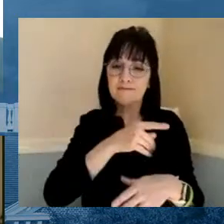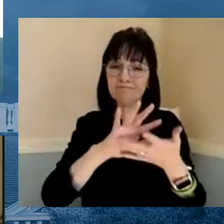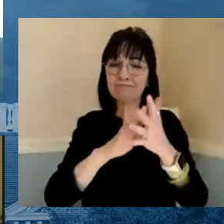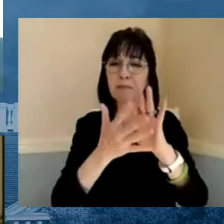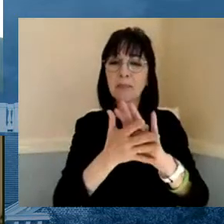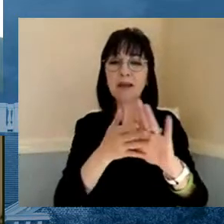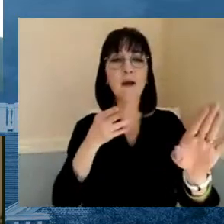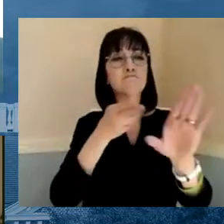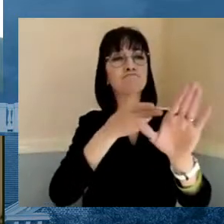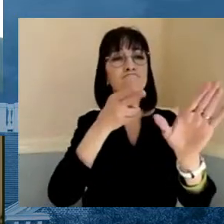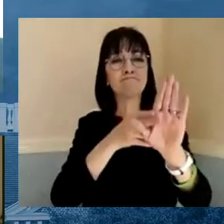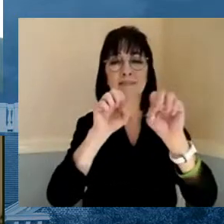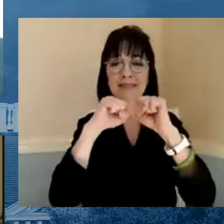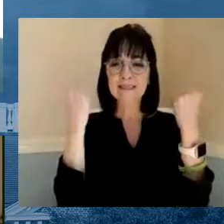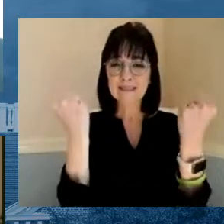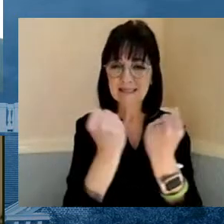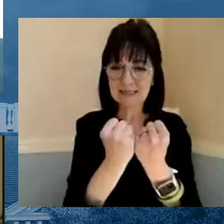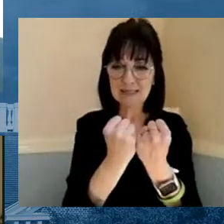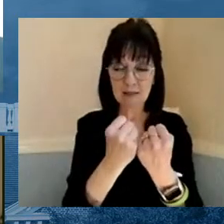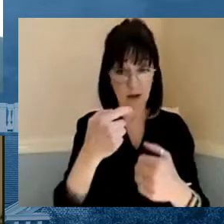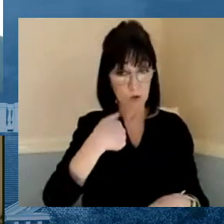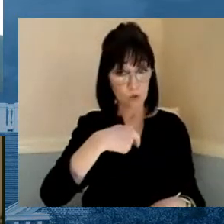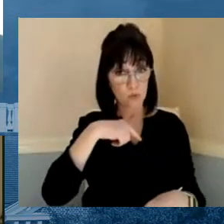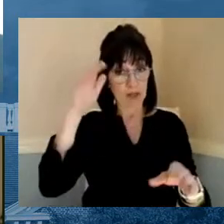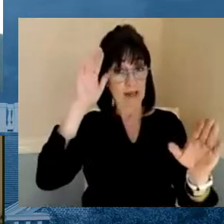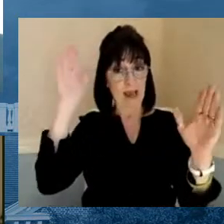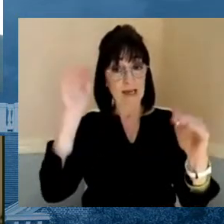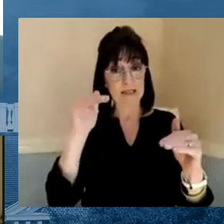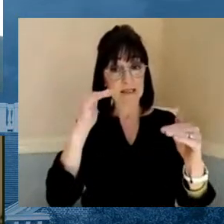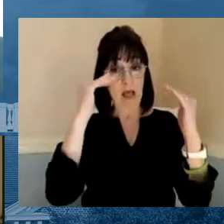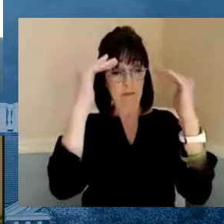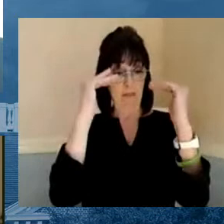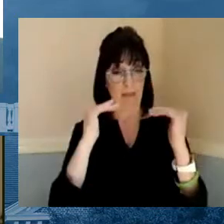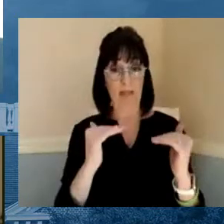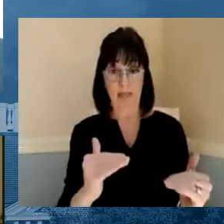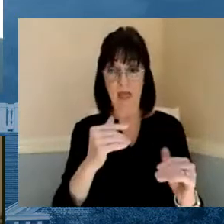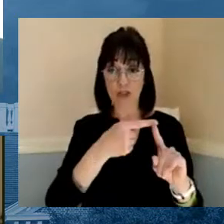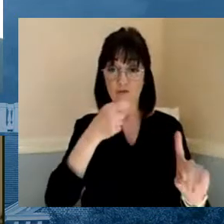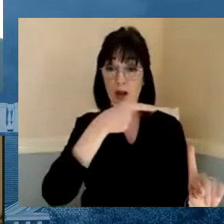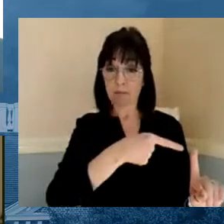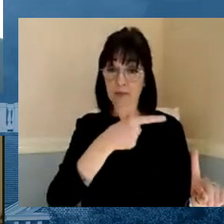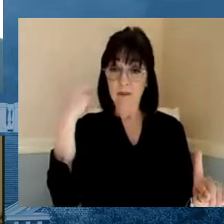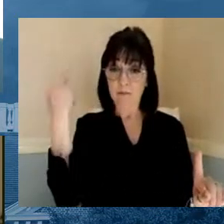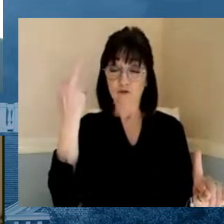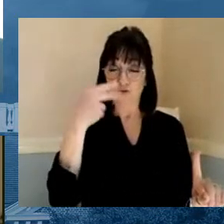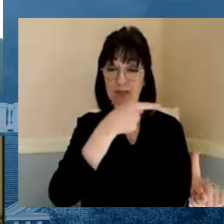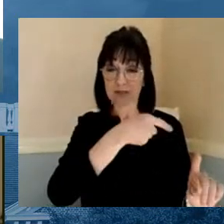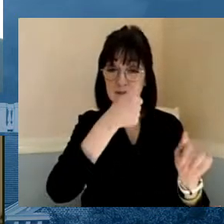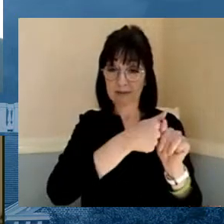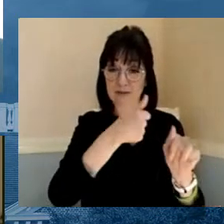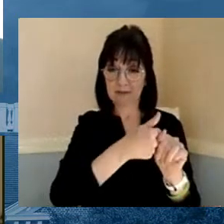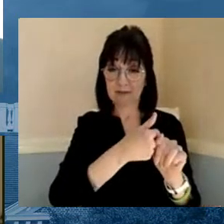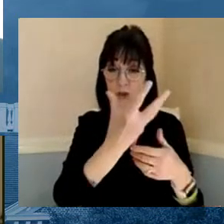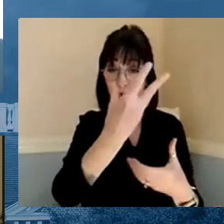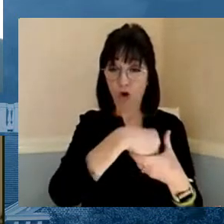want or expect less for Adrian because he has autism. Governor Carney, we were at the signing of the